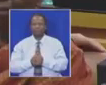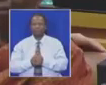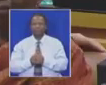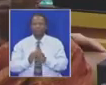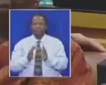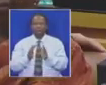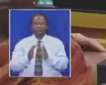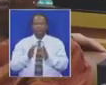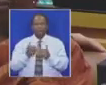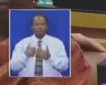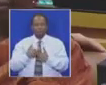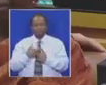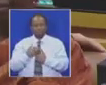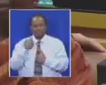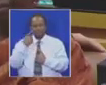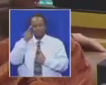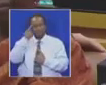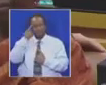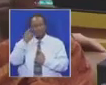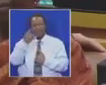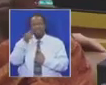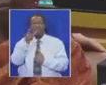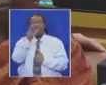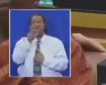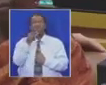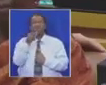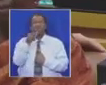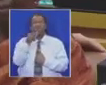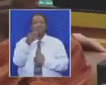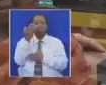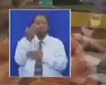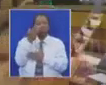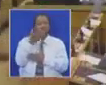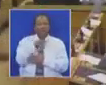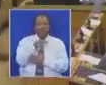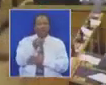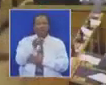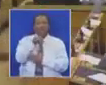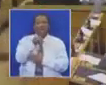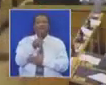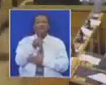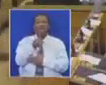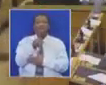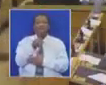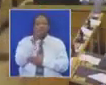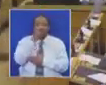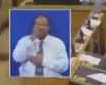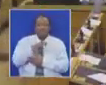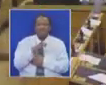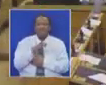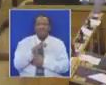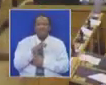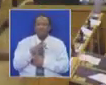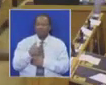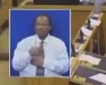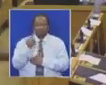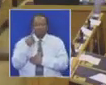phrases that if somebody talks about the land hunger, then is hating the